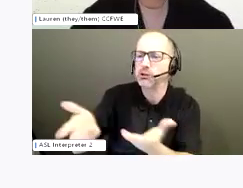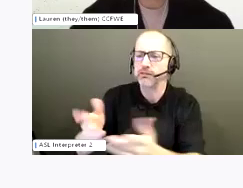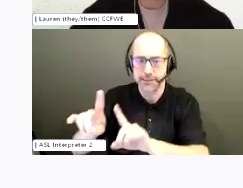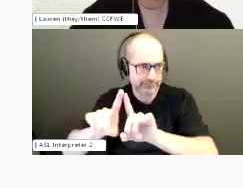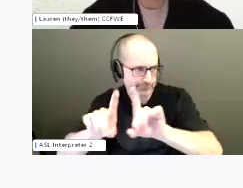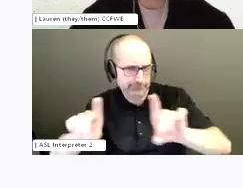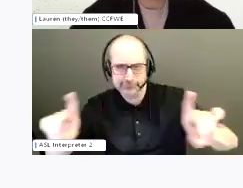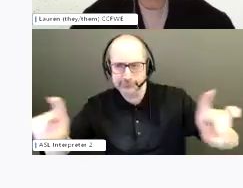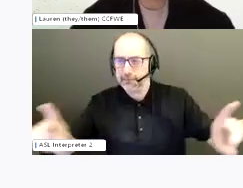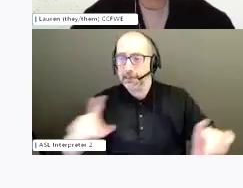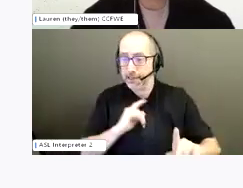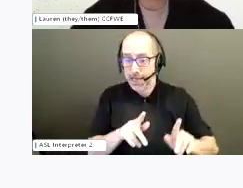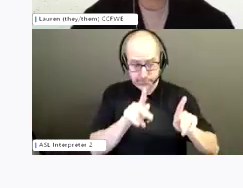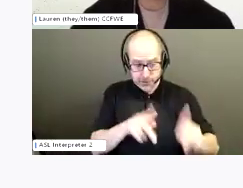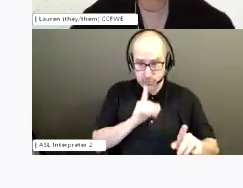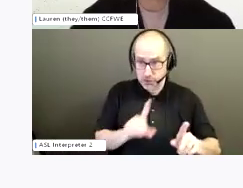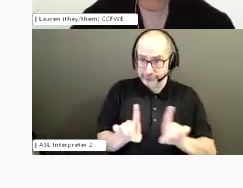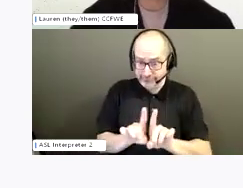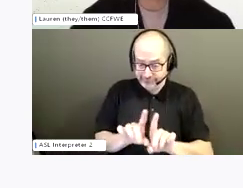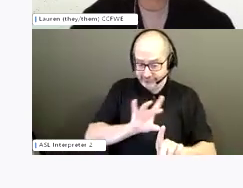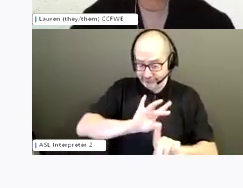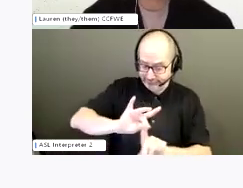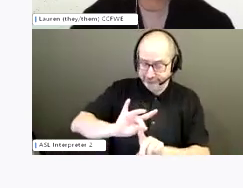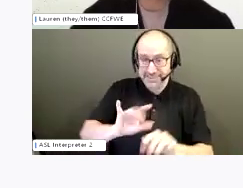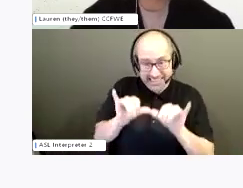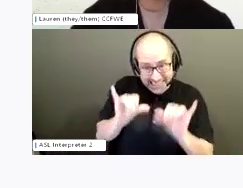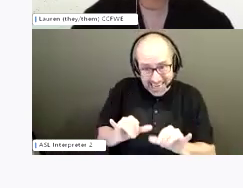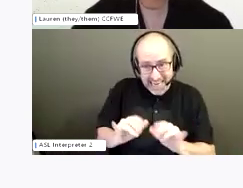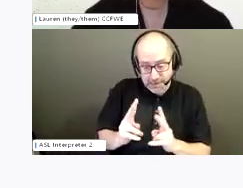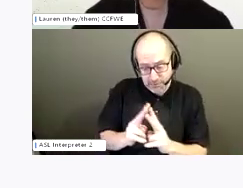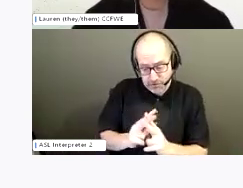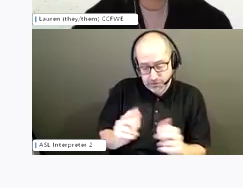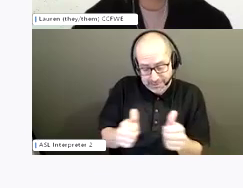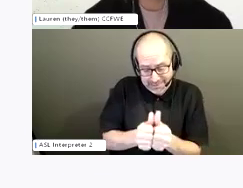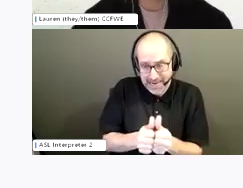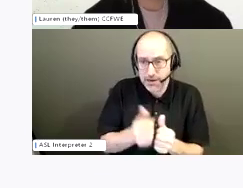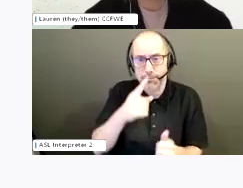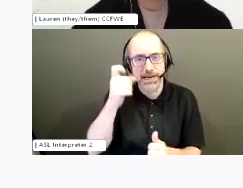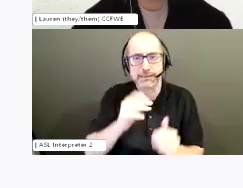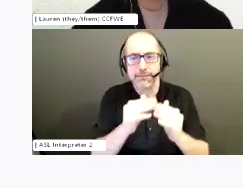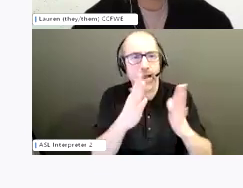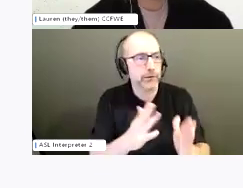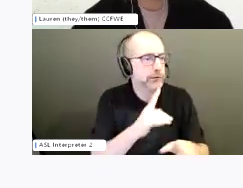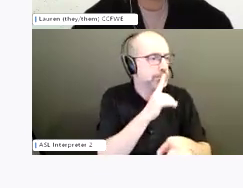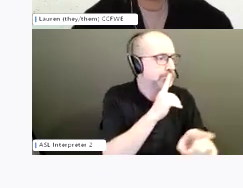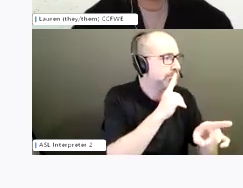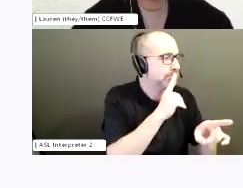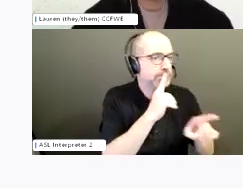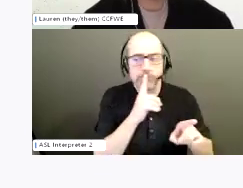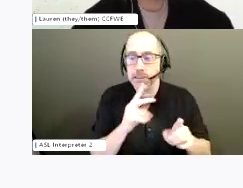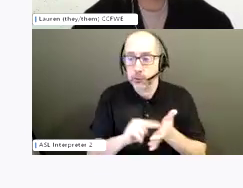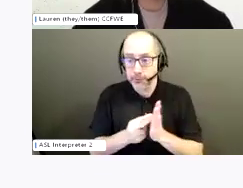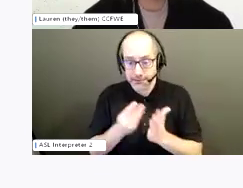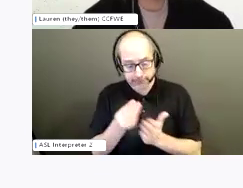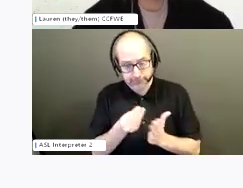stay in abusive relationships due to lack of housing accessibility. So, economic abuse can trap survivors in abusive